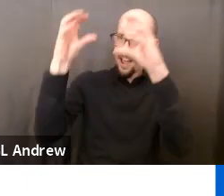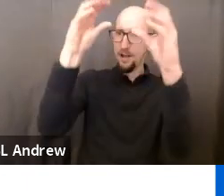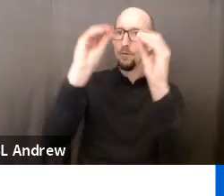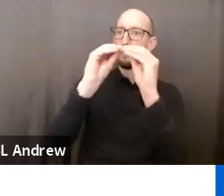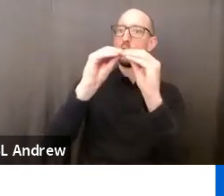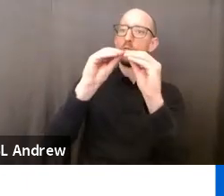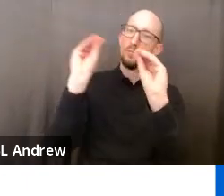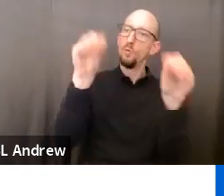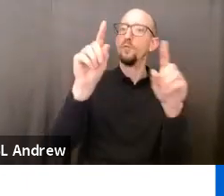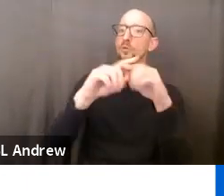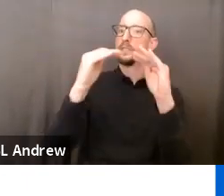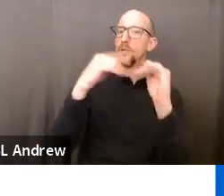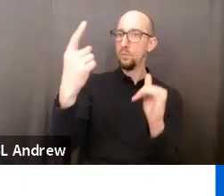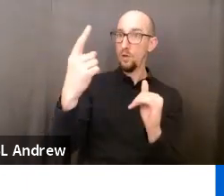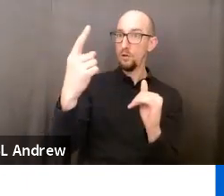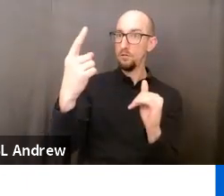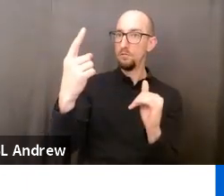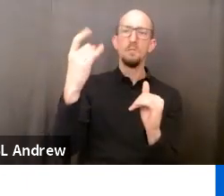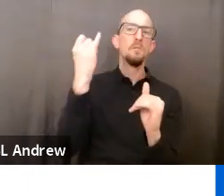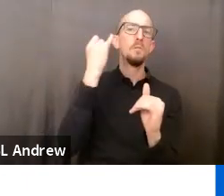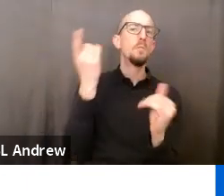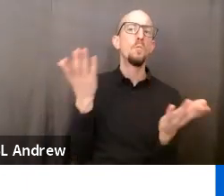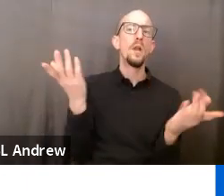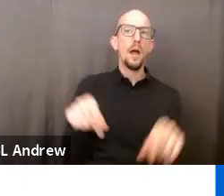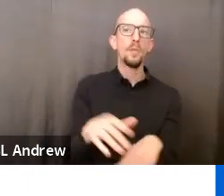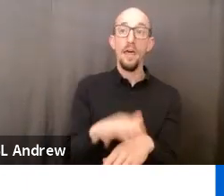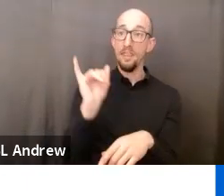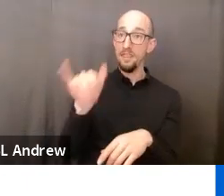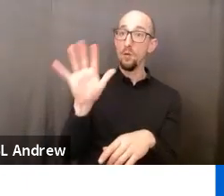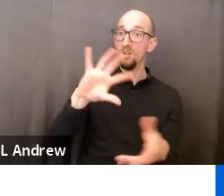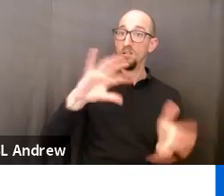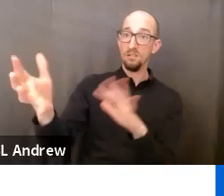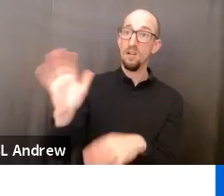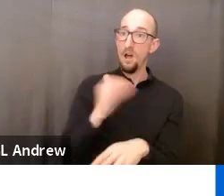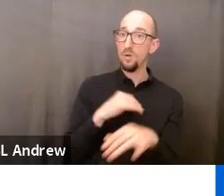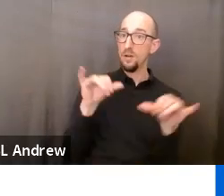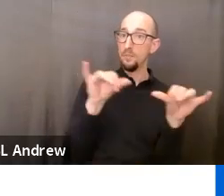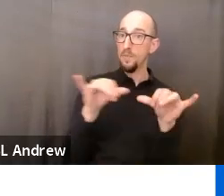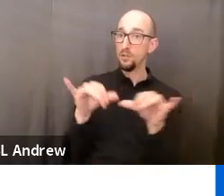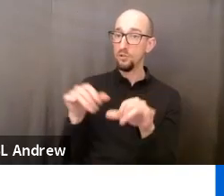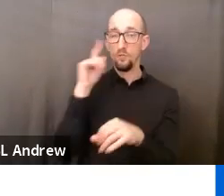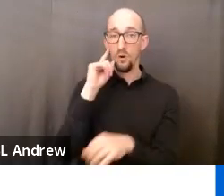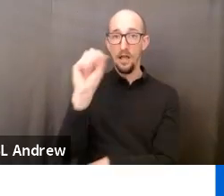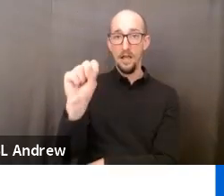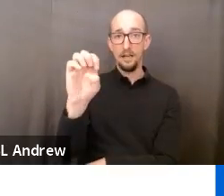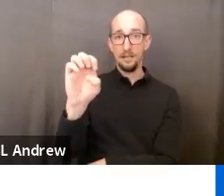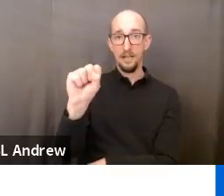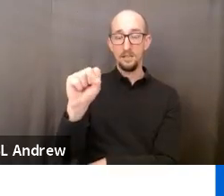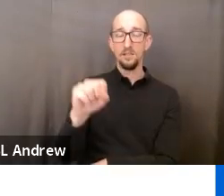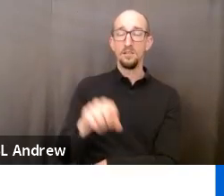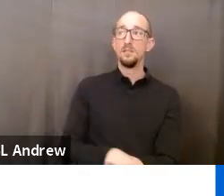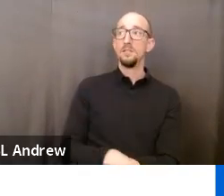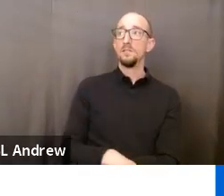disrupt the socioeconomic metrics in a significant way? Because it would look like it would